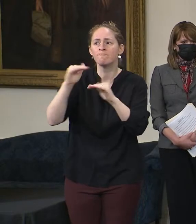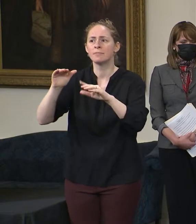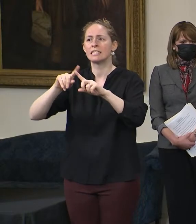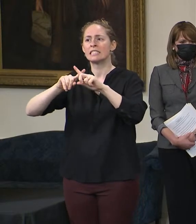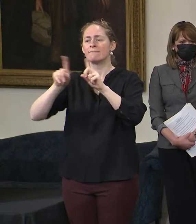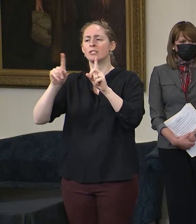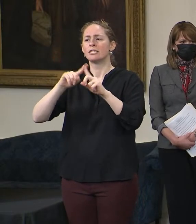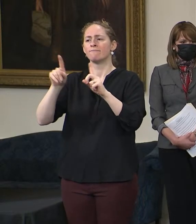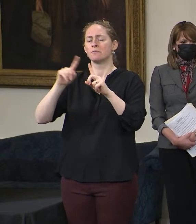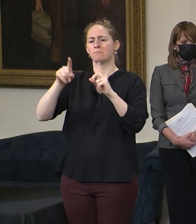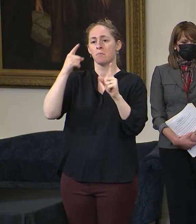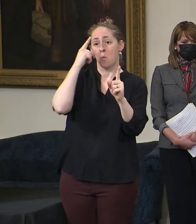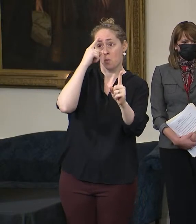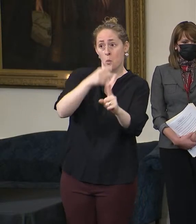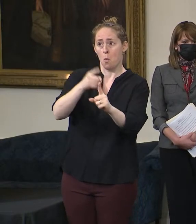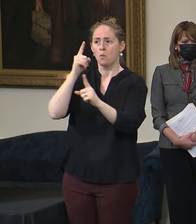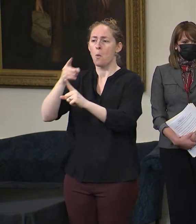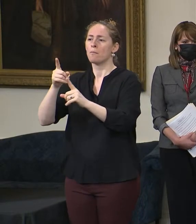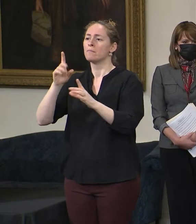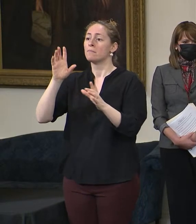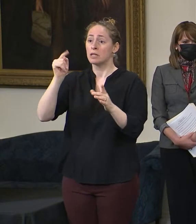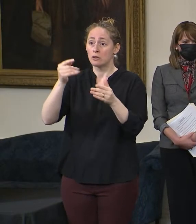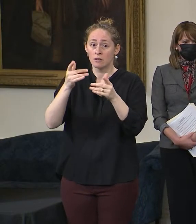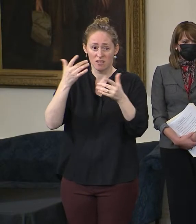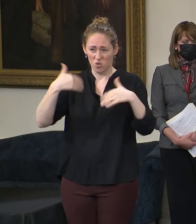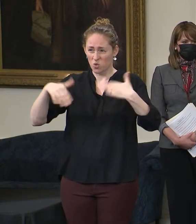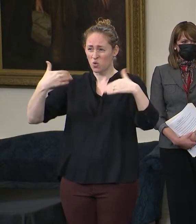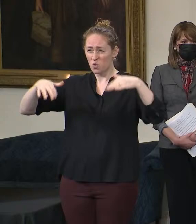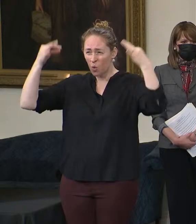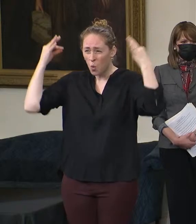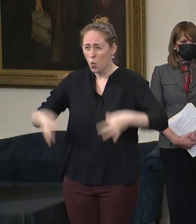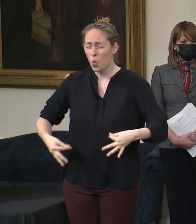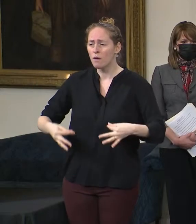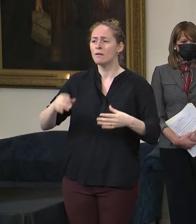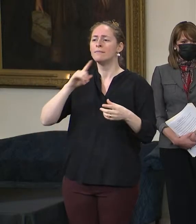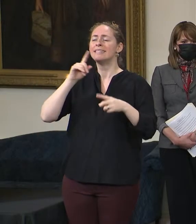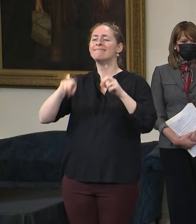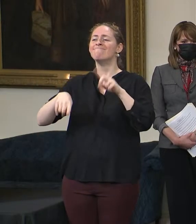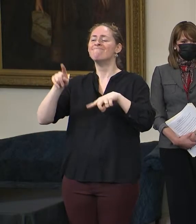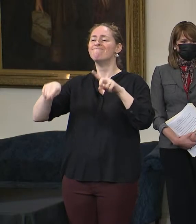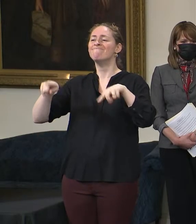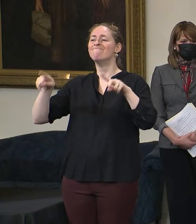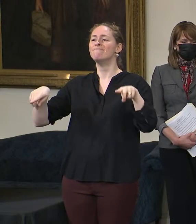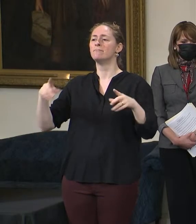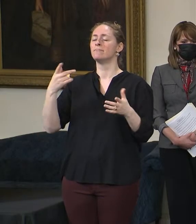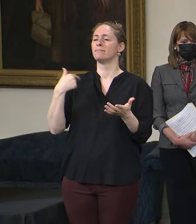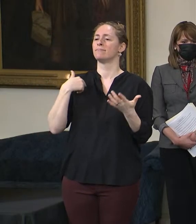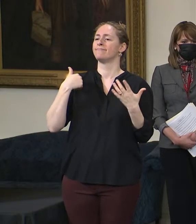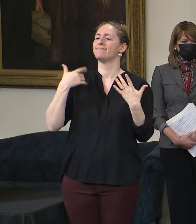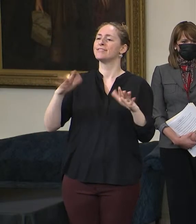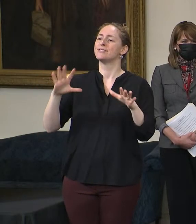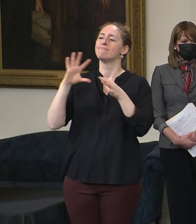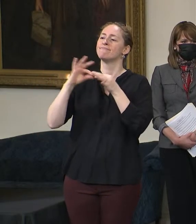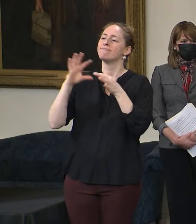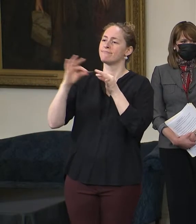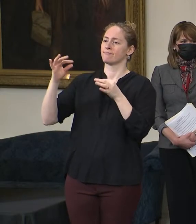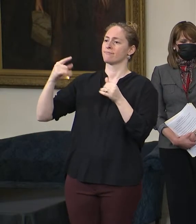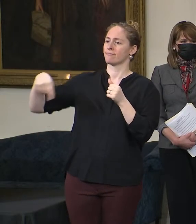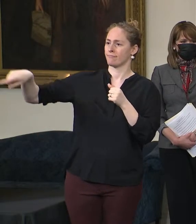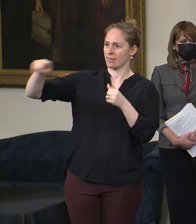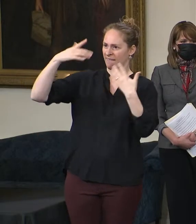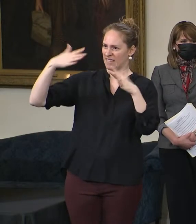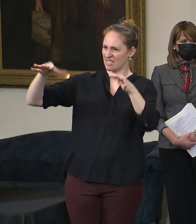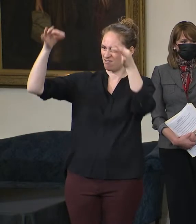in your opinion? I've said I was going to respect their ability. They're the duly elected representatives of those areas.